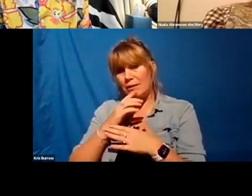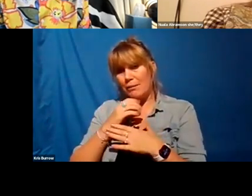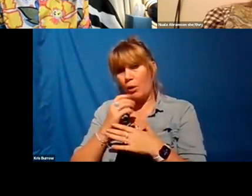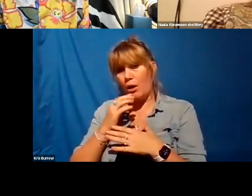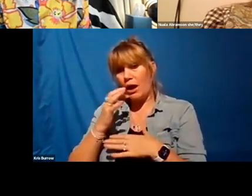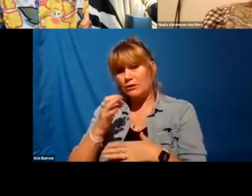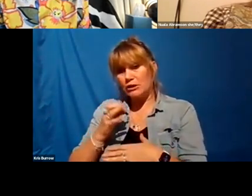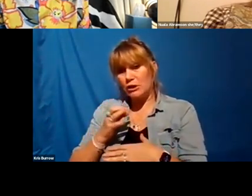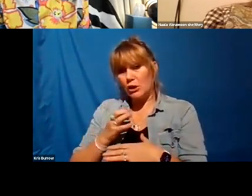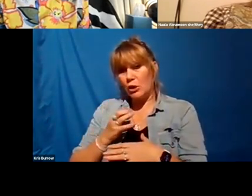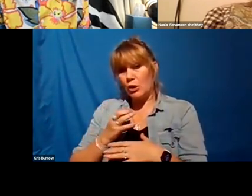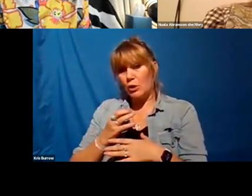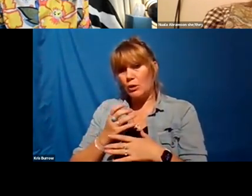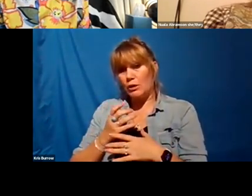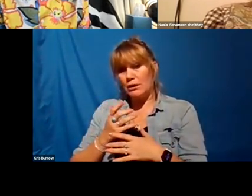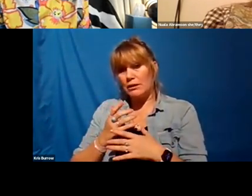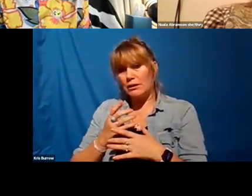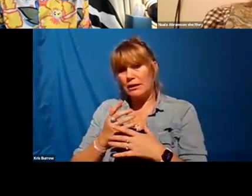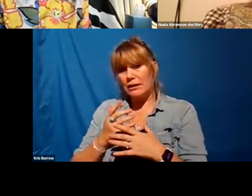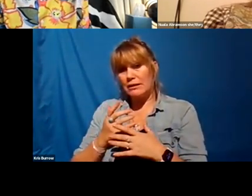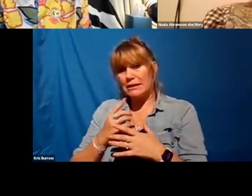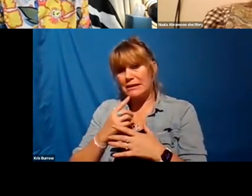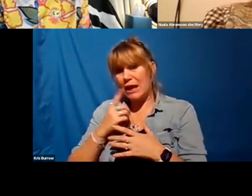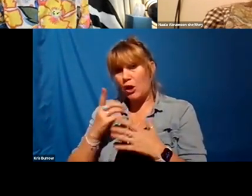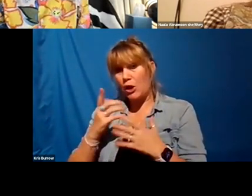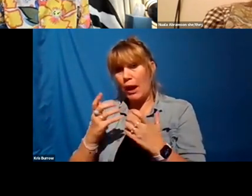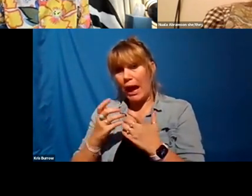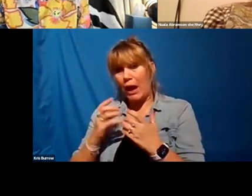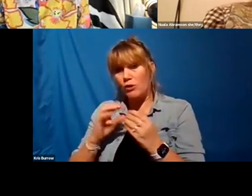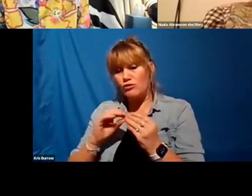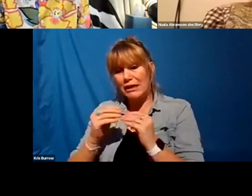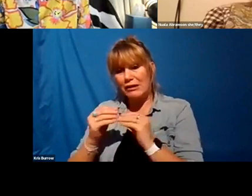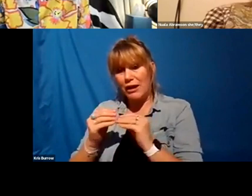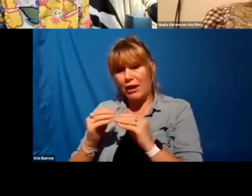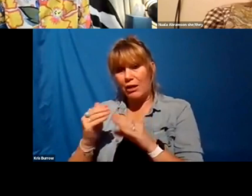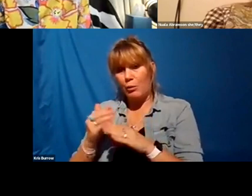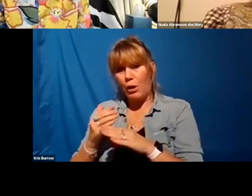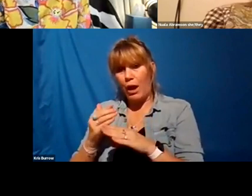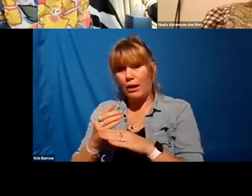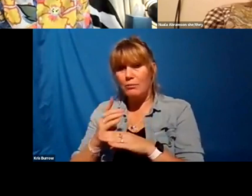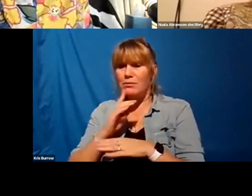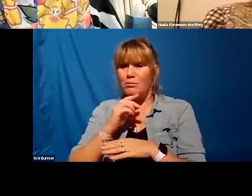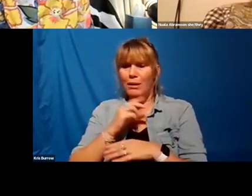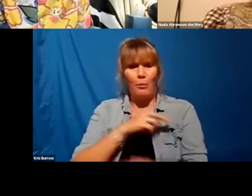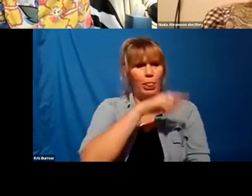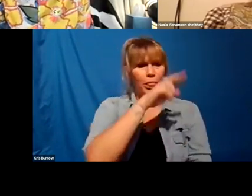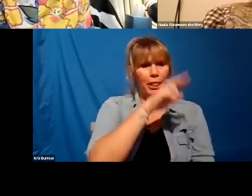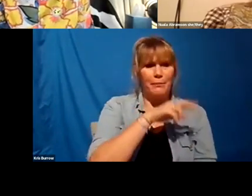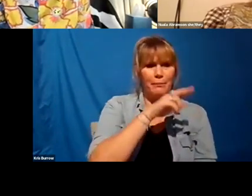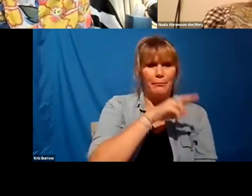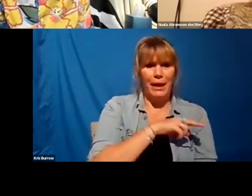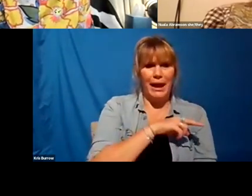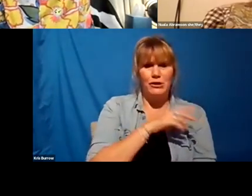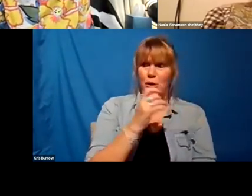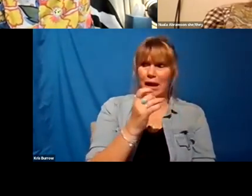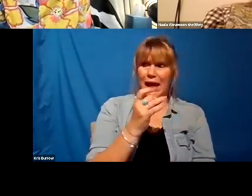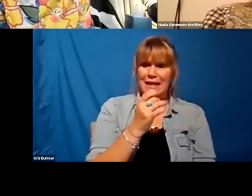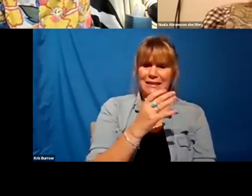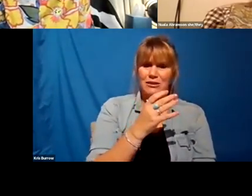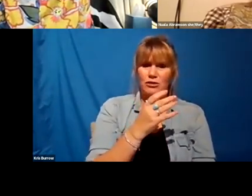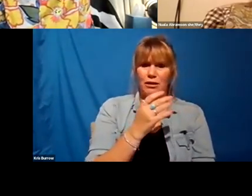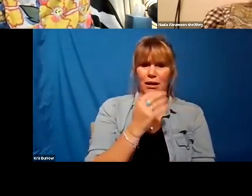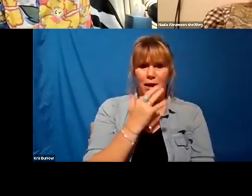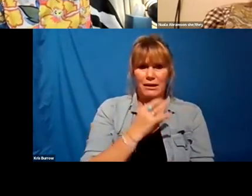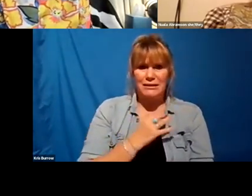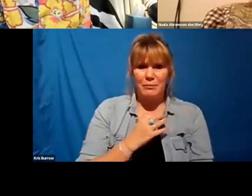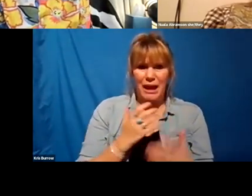to recreate your work stitch by stitch in a way that like my friends who paint do not get these Instagram messages. And so that can be quite, and people